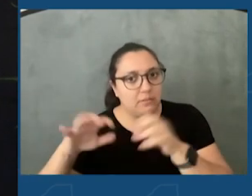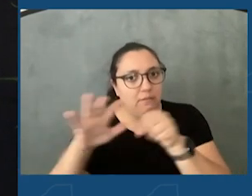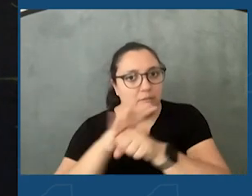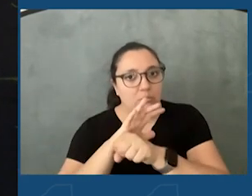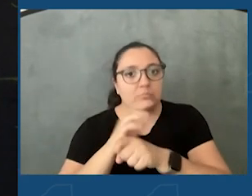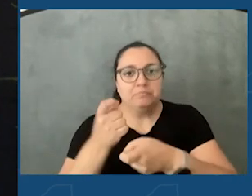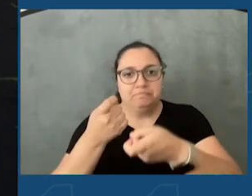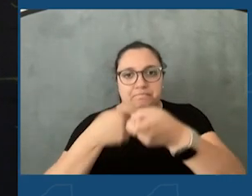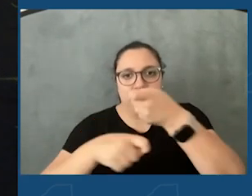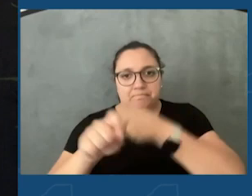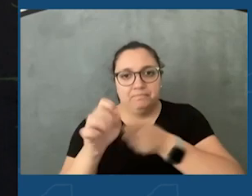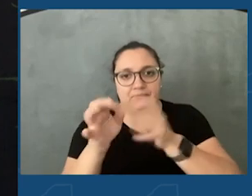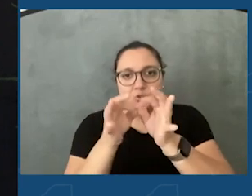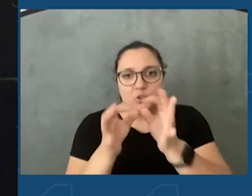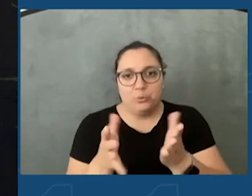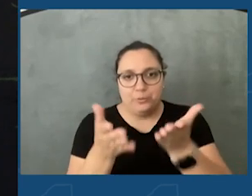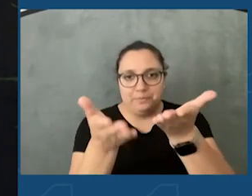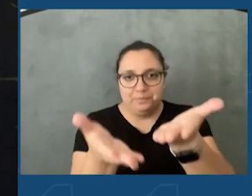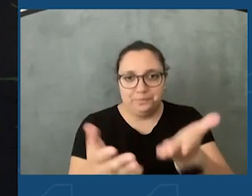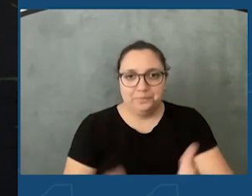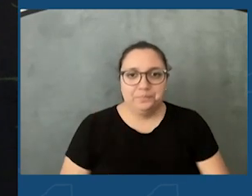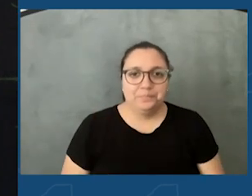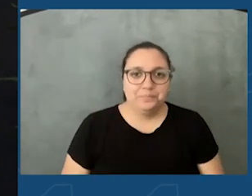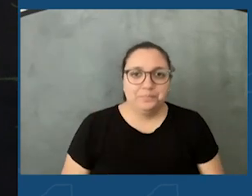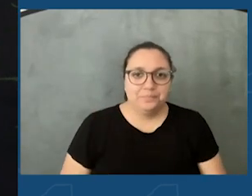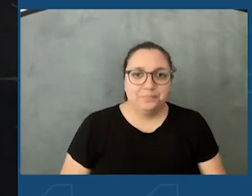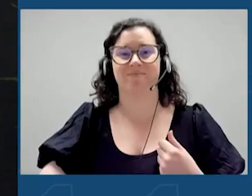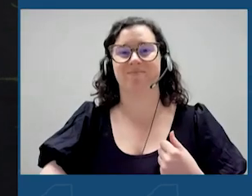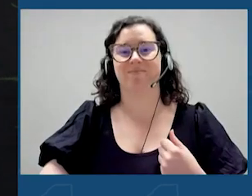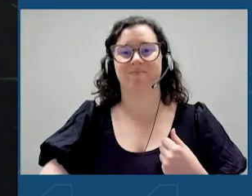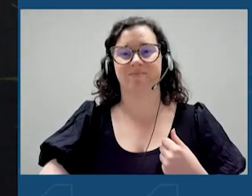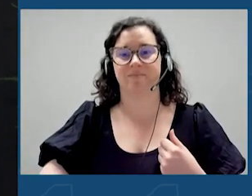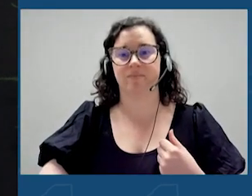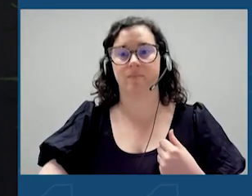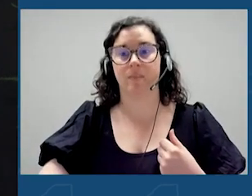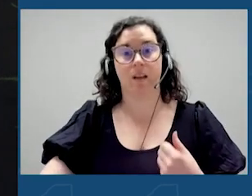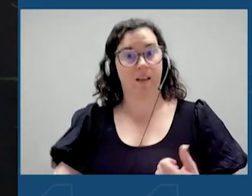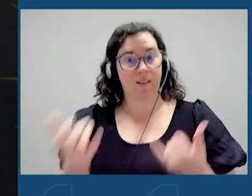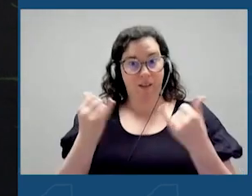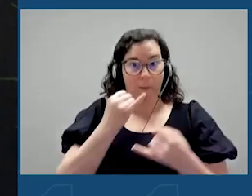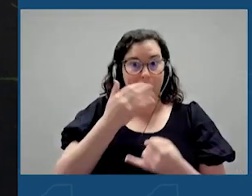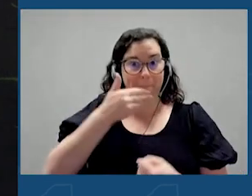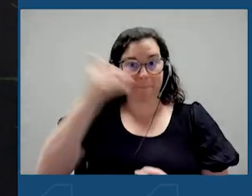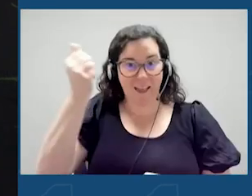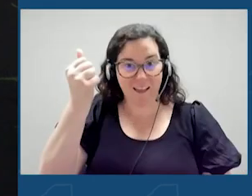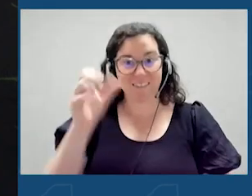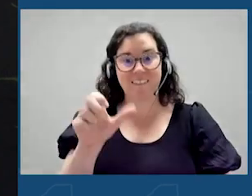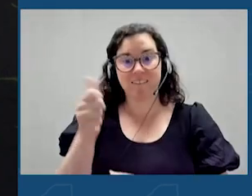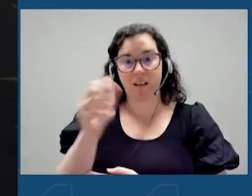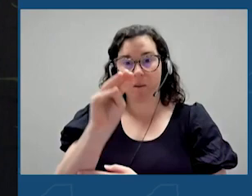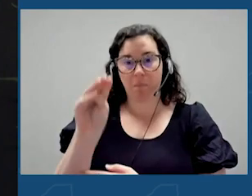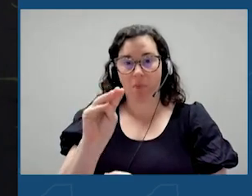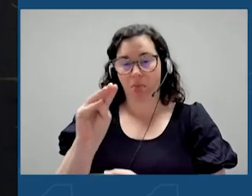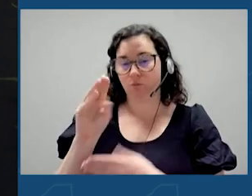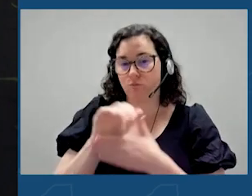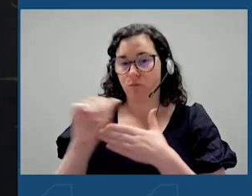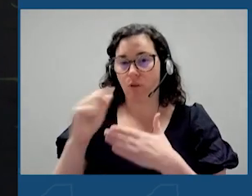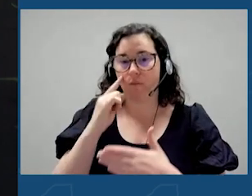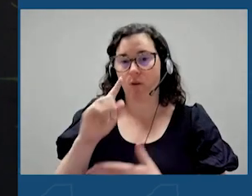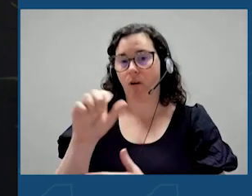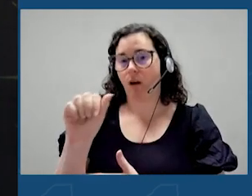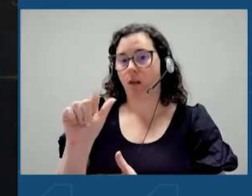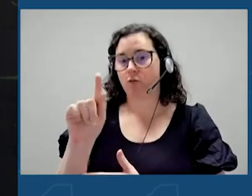for last here with among our major projects, how about $10 million for Ulster County to finish